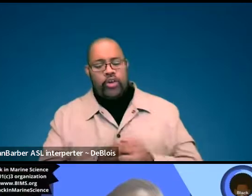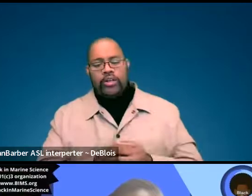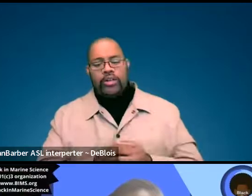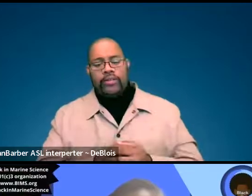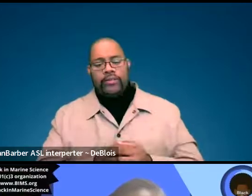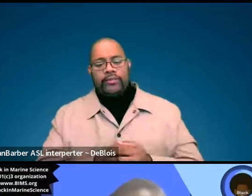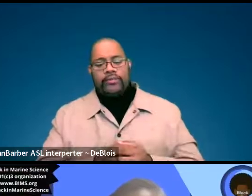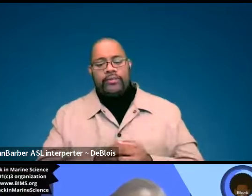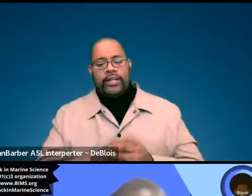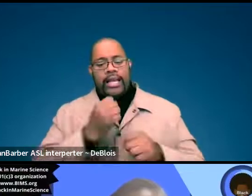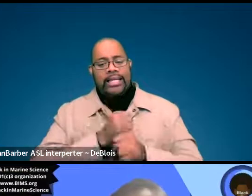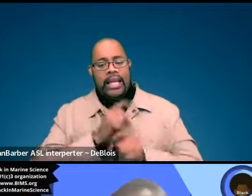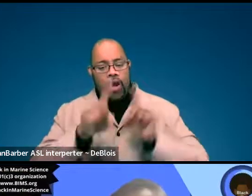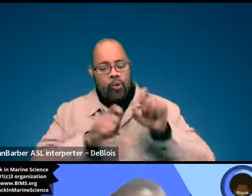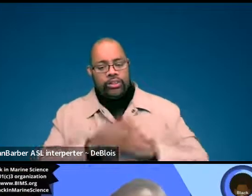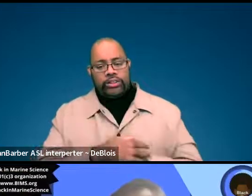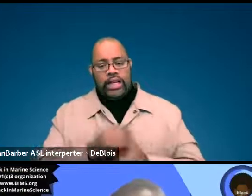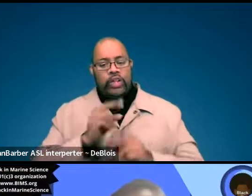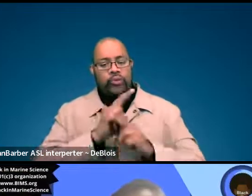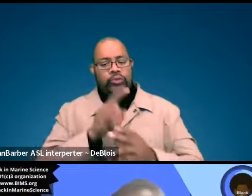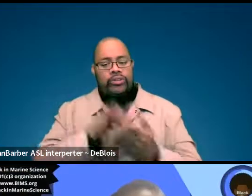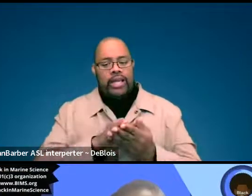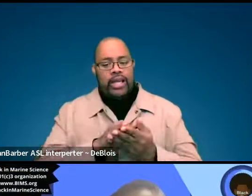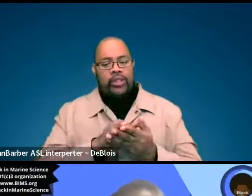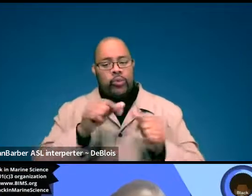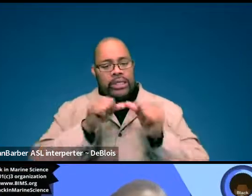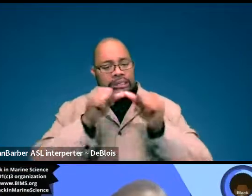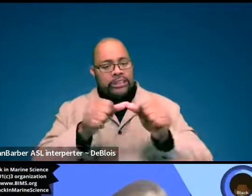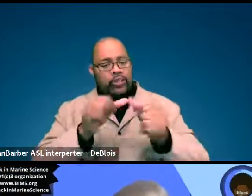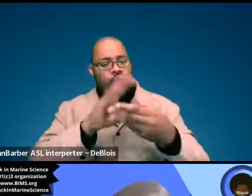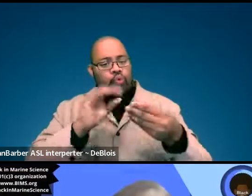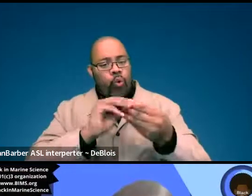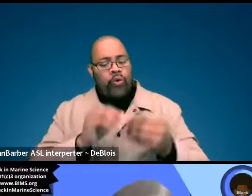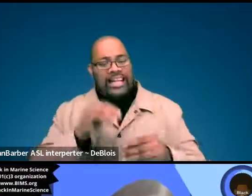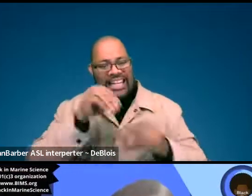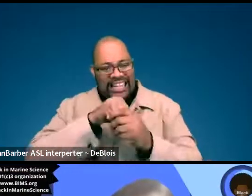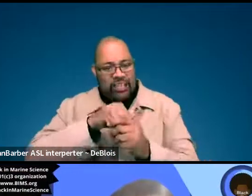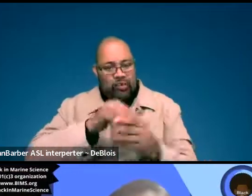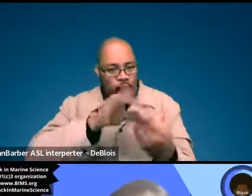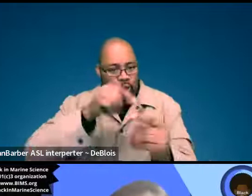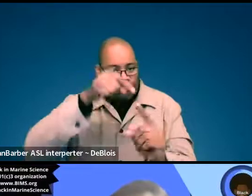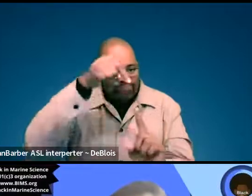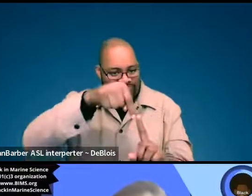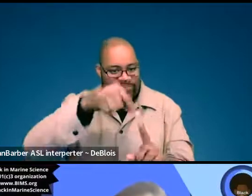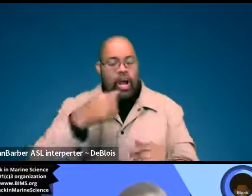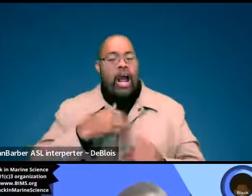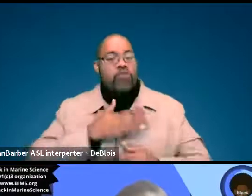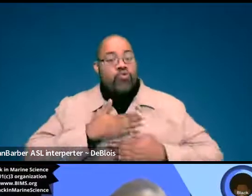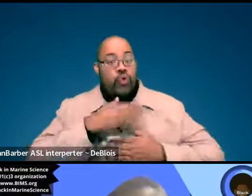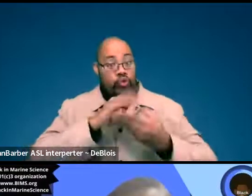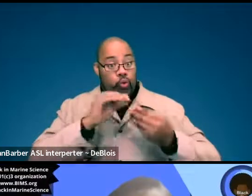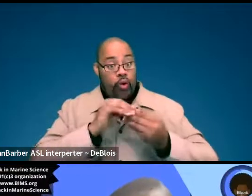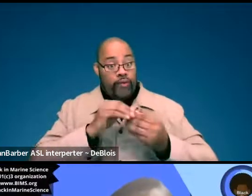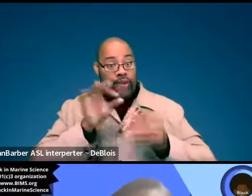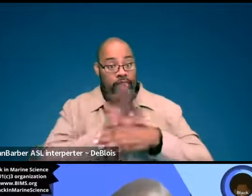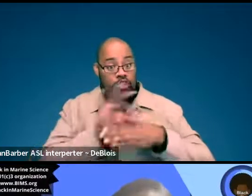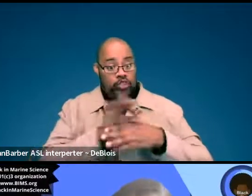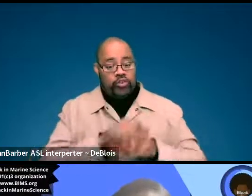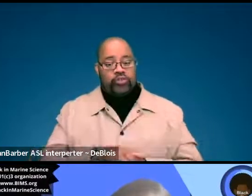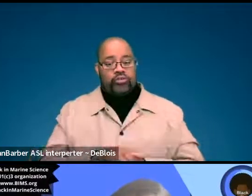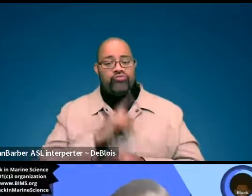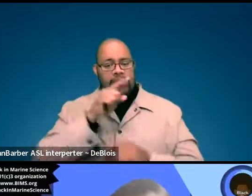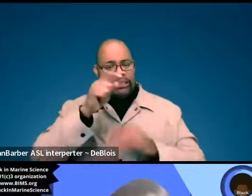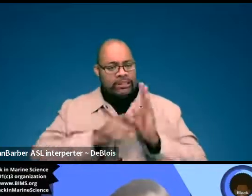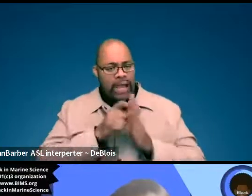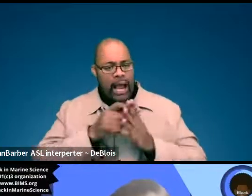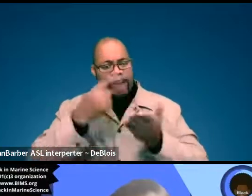and get questions and use that to continue the story in the story. So I really enjoy the stories feature for like